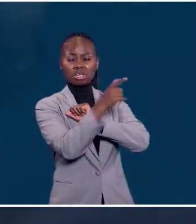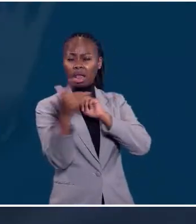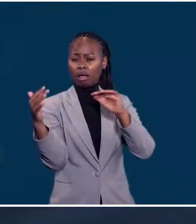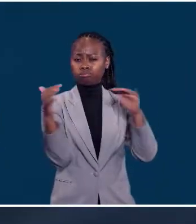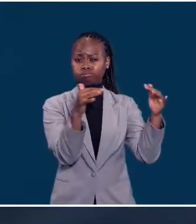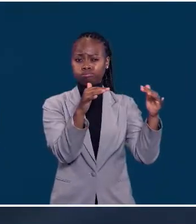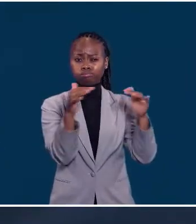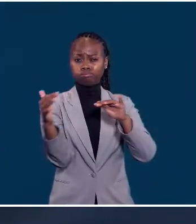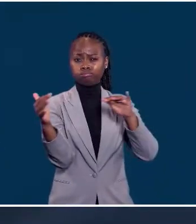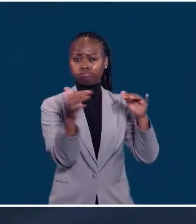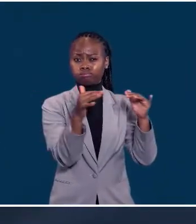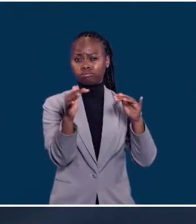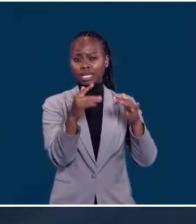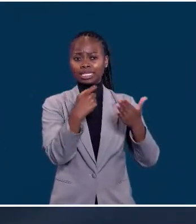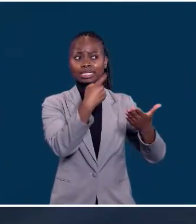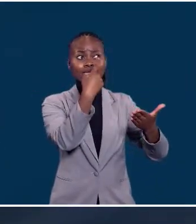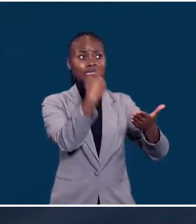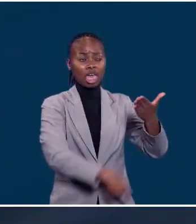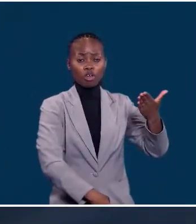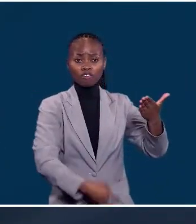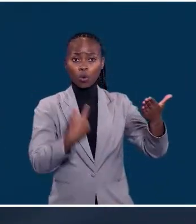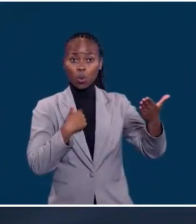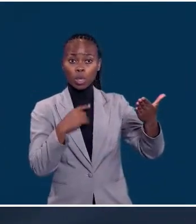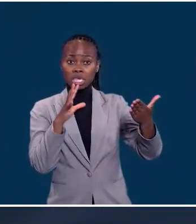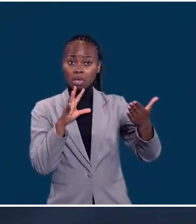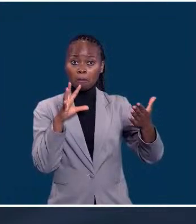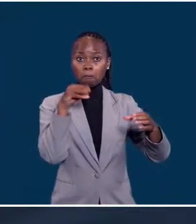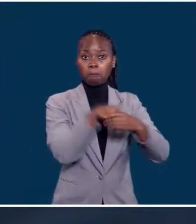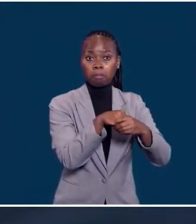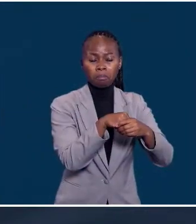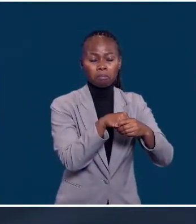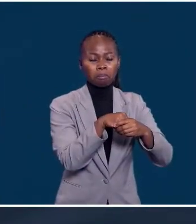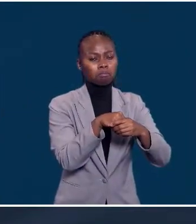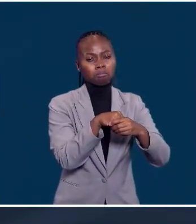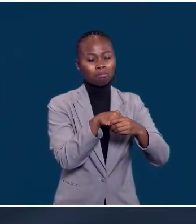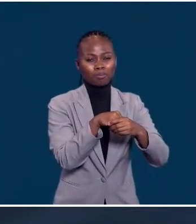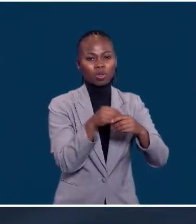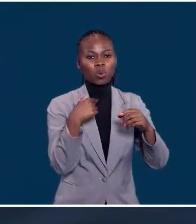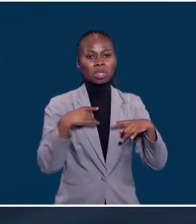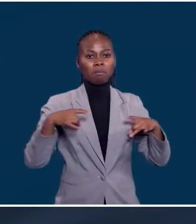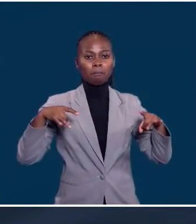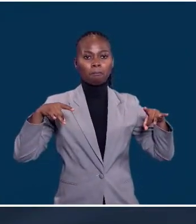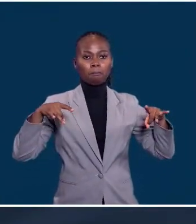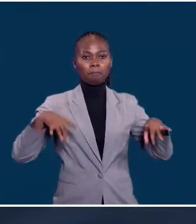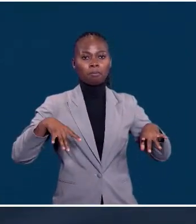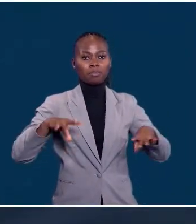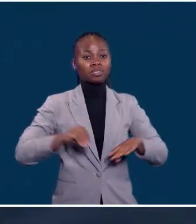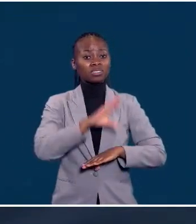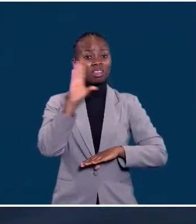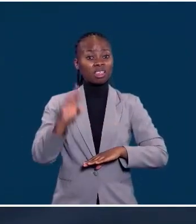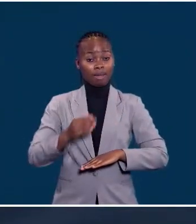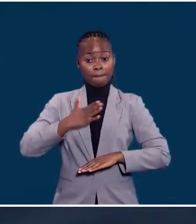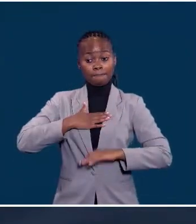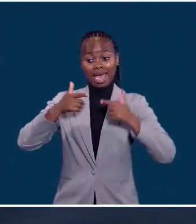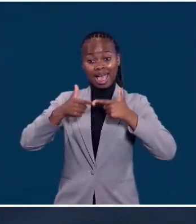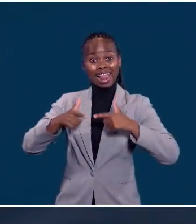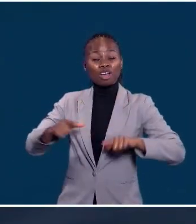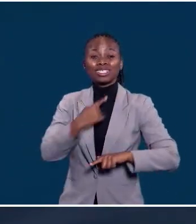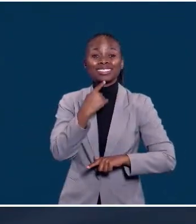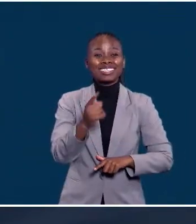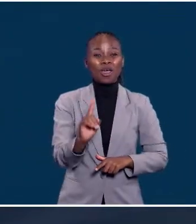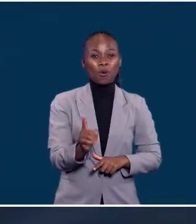We are not part of it, and as we say in my language,